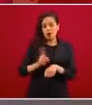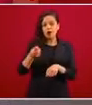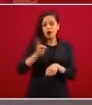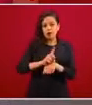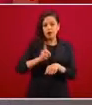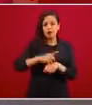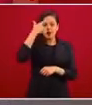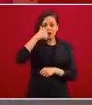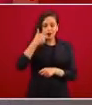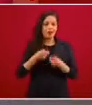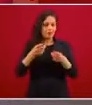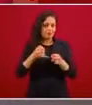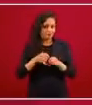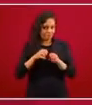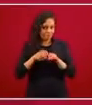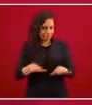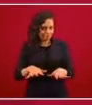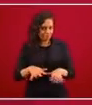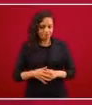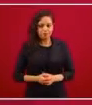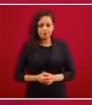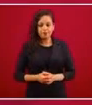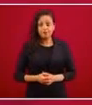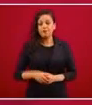the information to the public. So